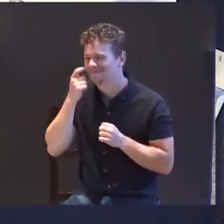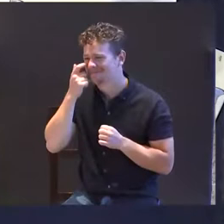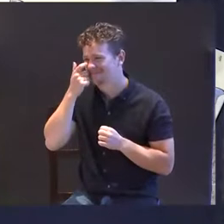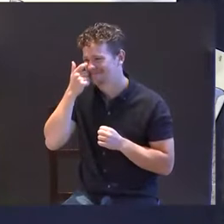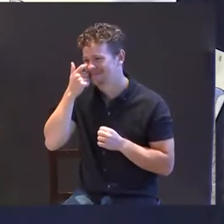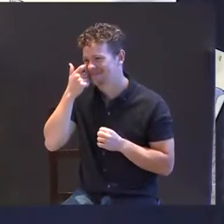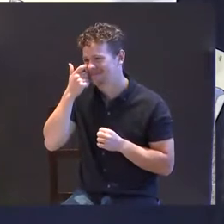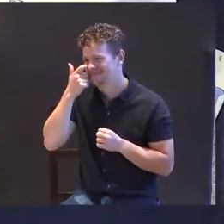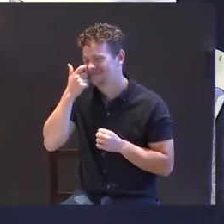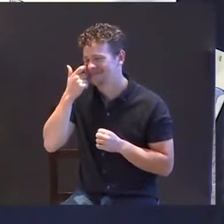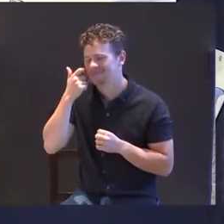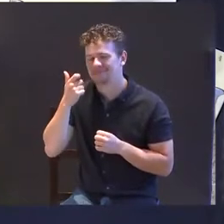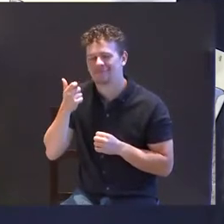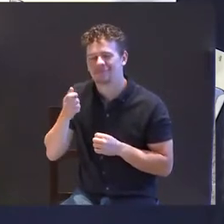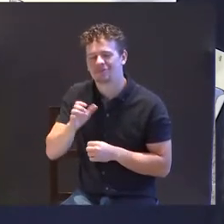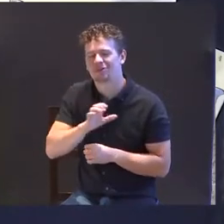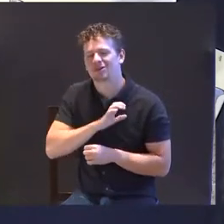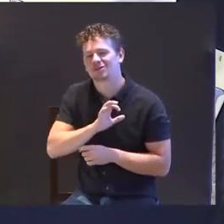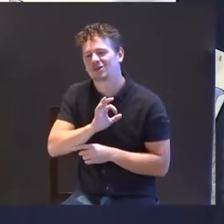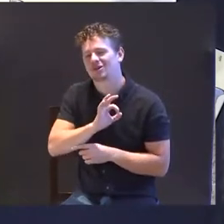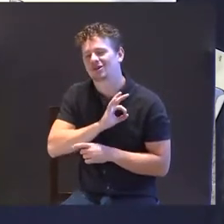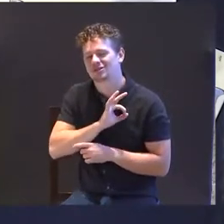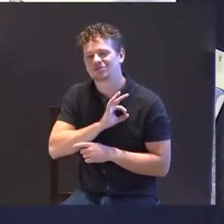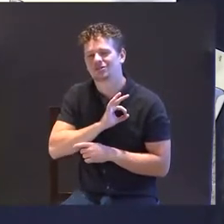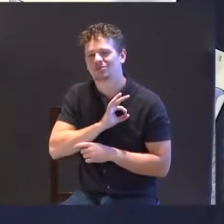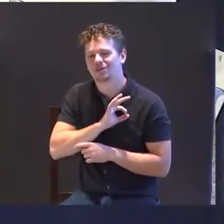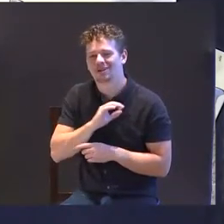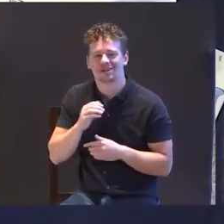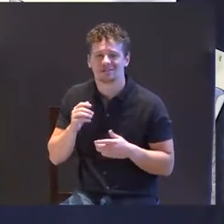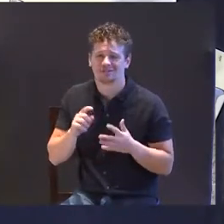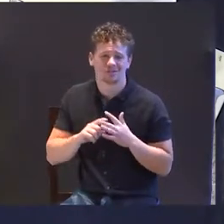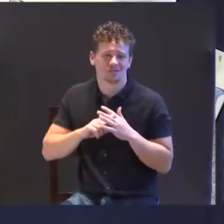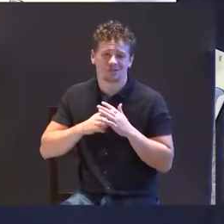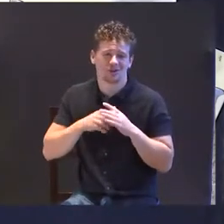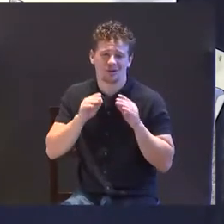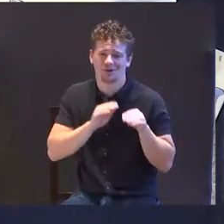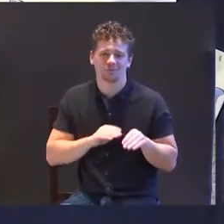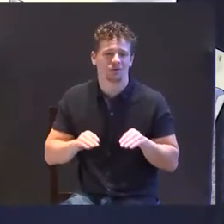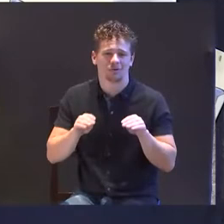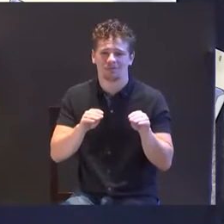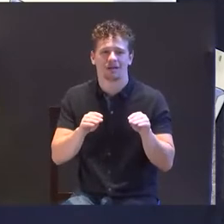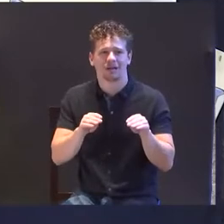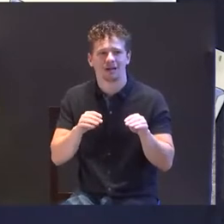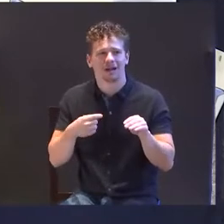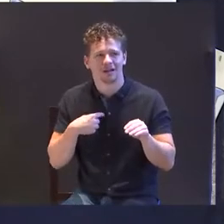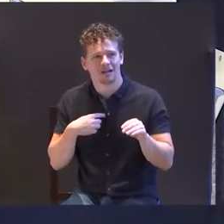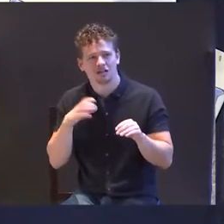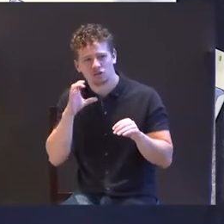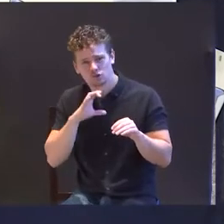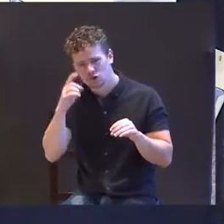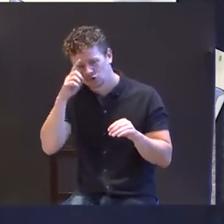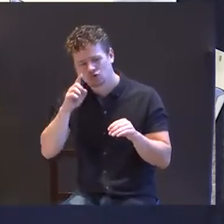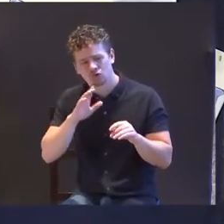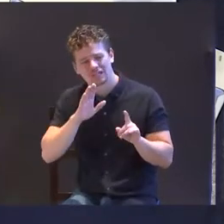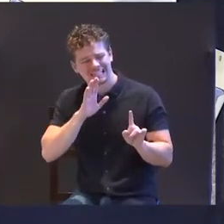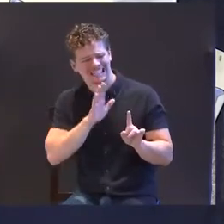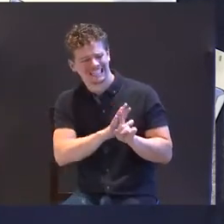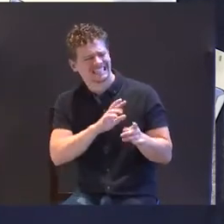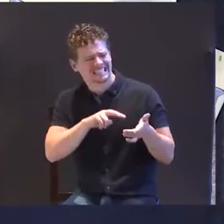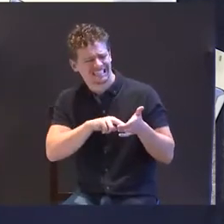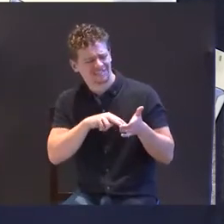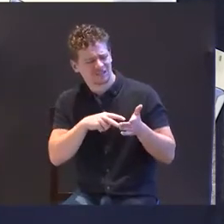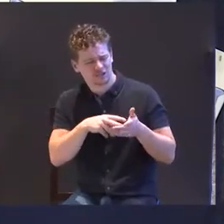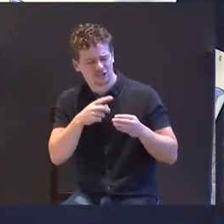Charles Fillmore, co-founder of our Unity Movement. Of course, as so often I do, I go to Charles for definitions and what he says about